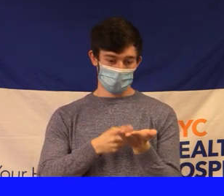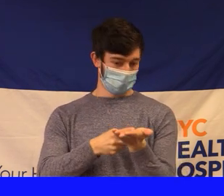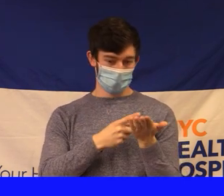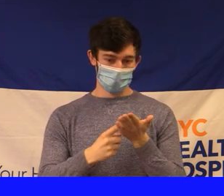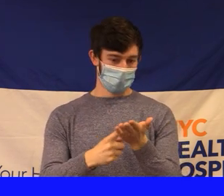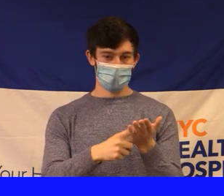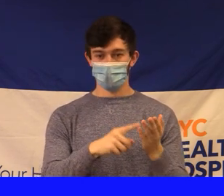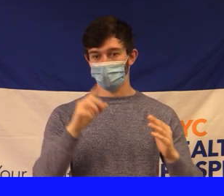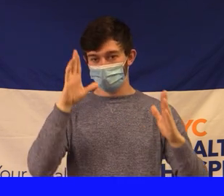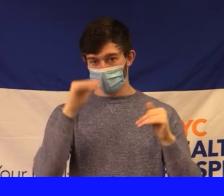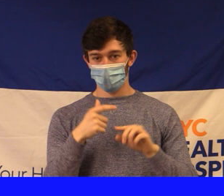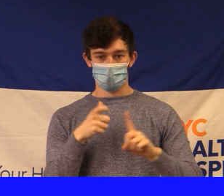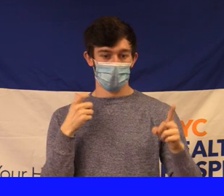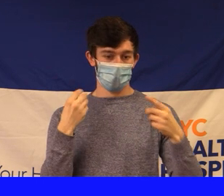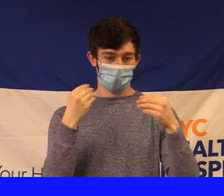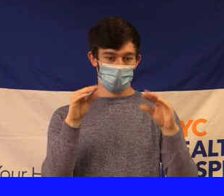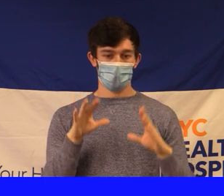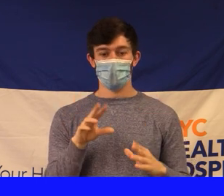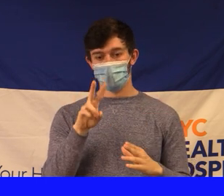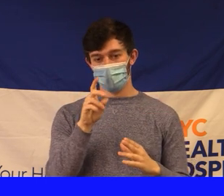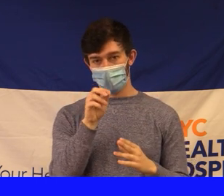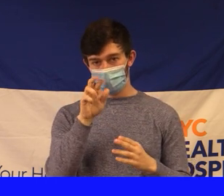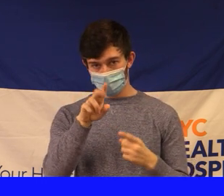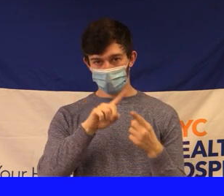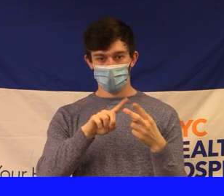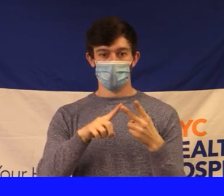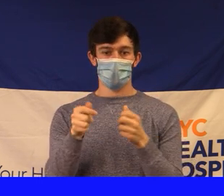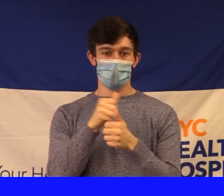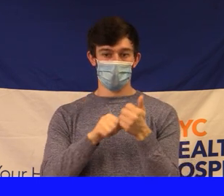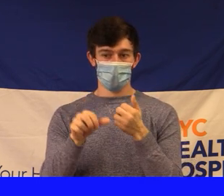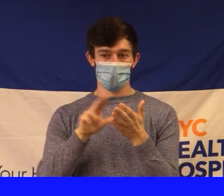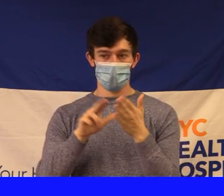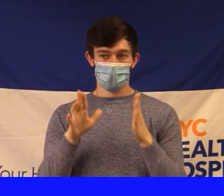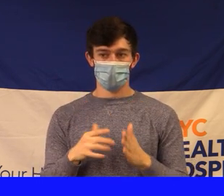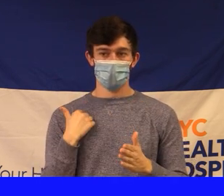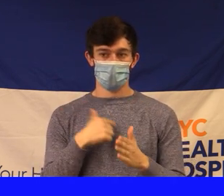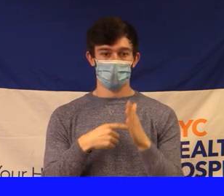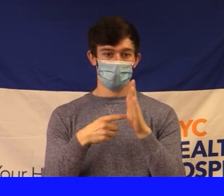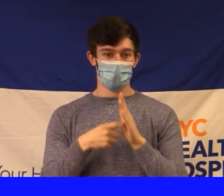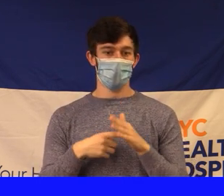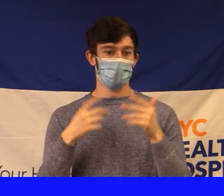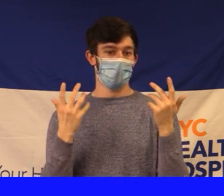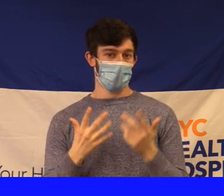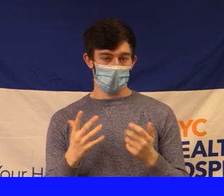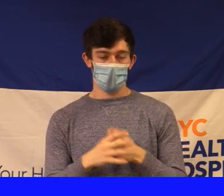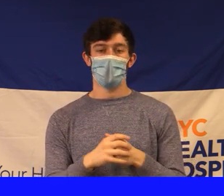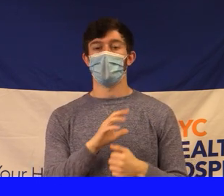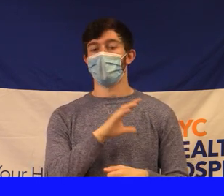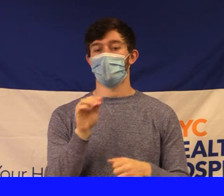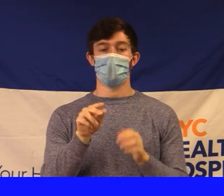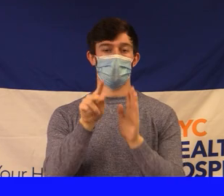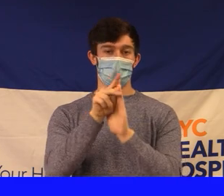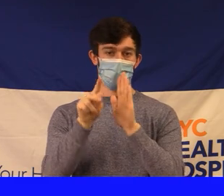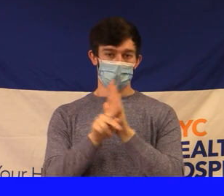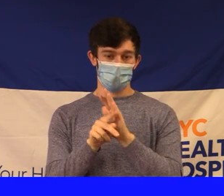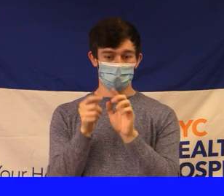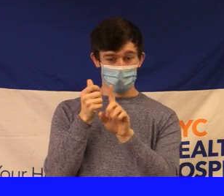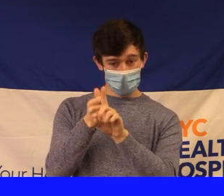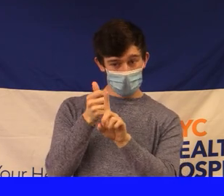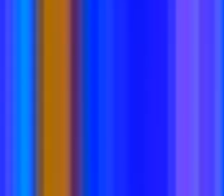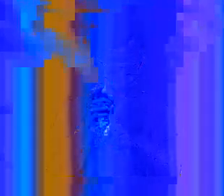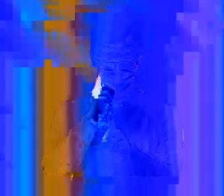would be expected of a single vendor, what subcontractors would we require of them, and most challengingly, what would be the protocols